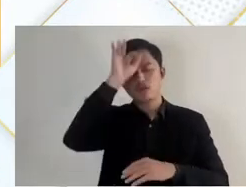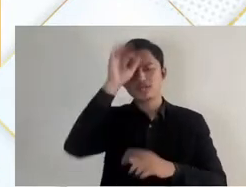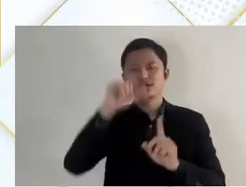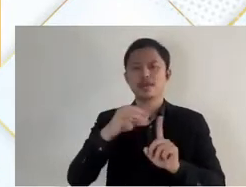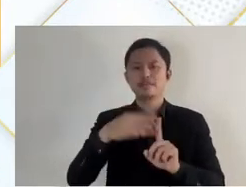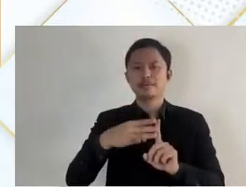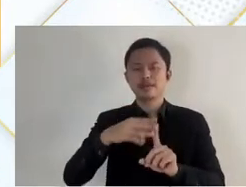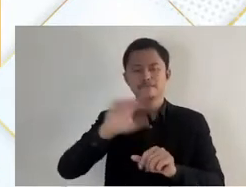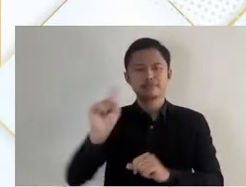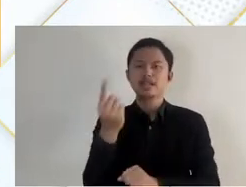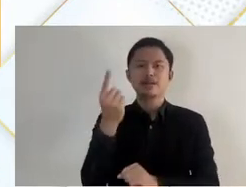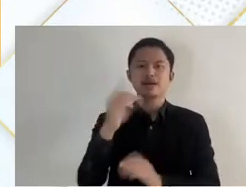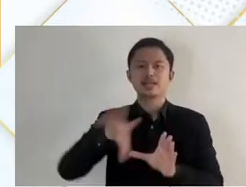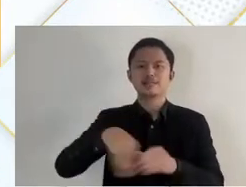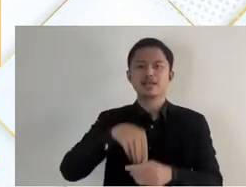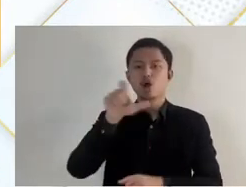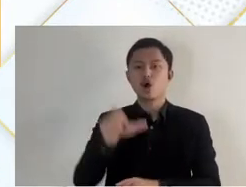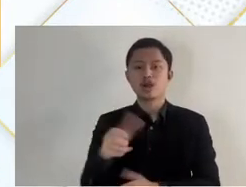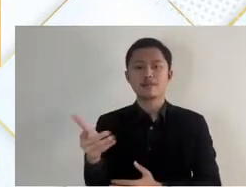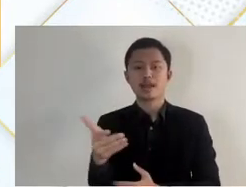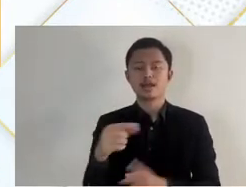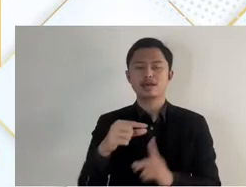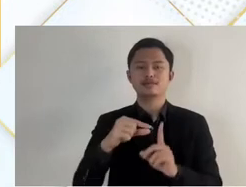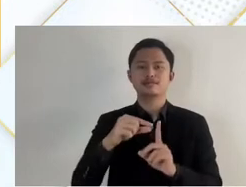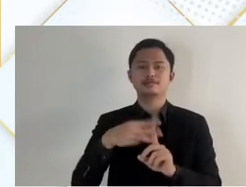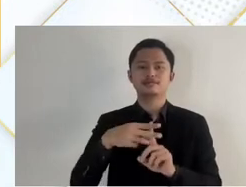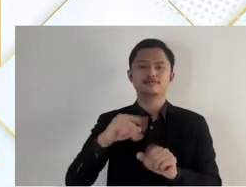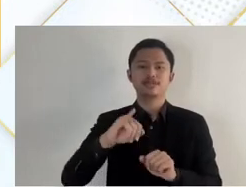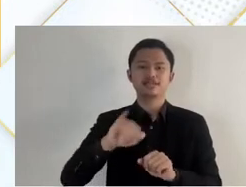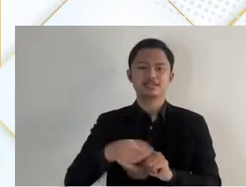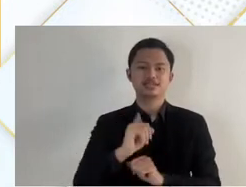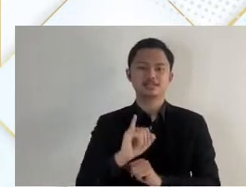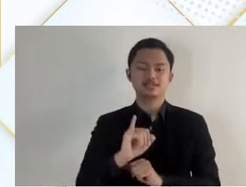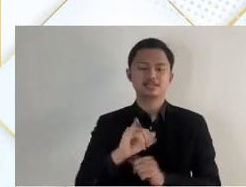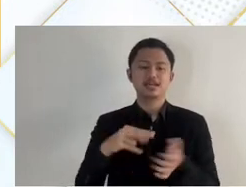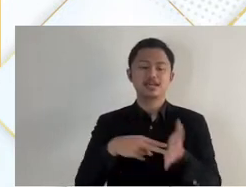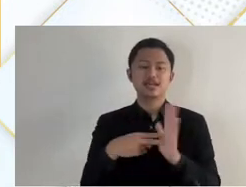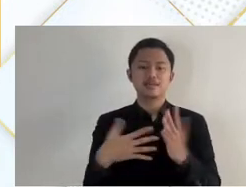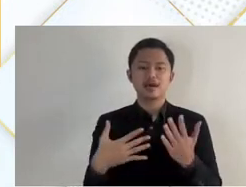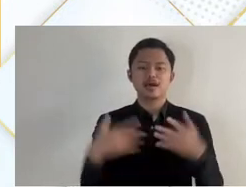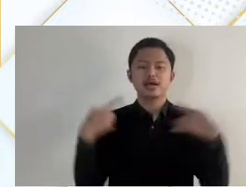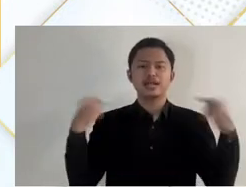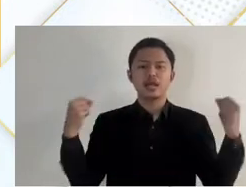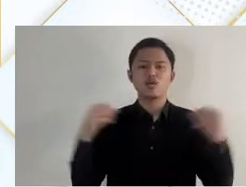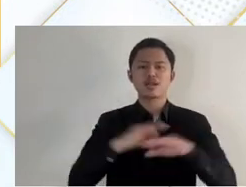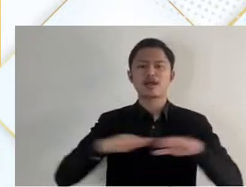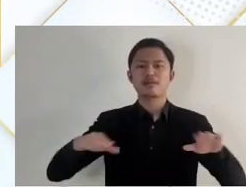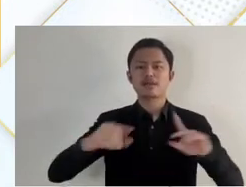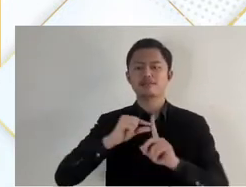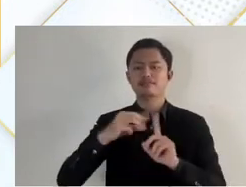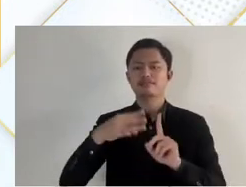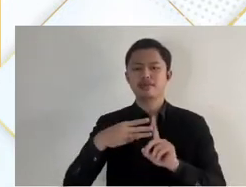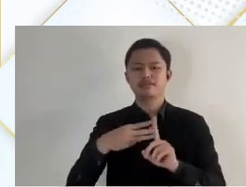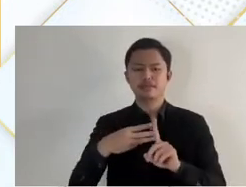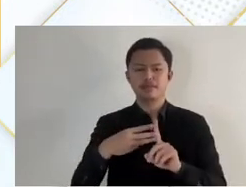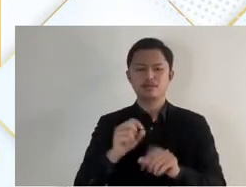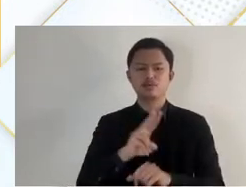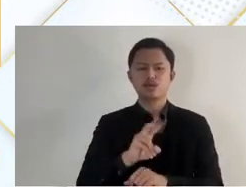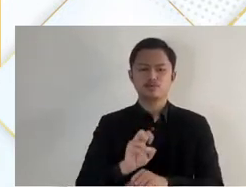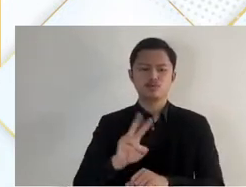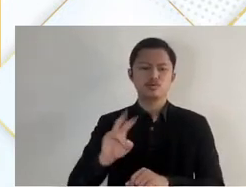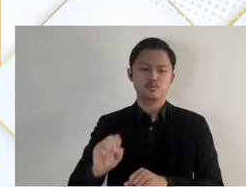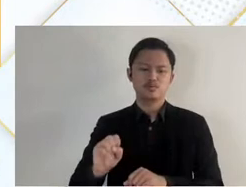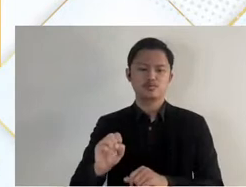this is the importance of that resolution which the Security Council adopted in 2000. In